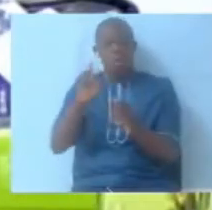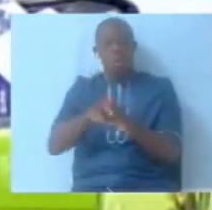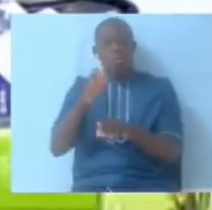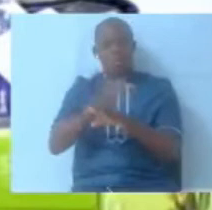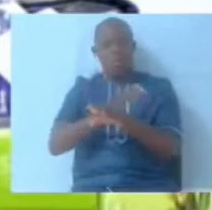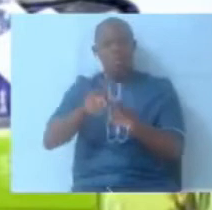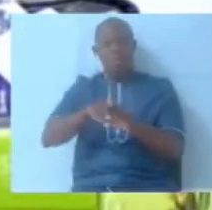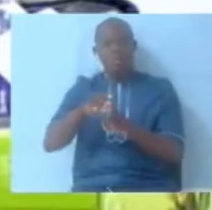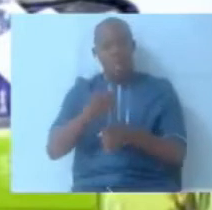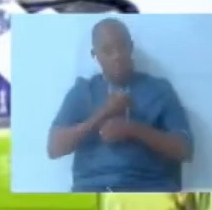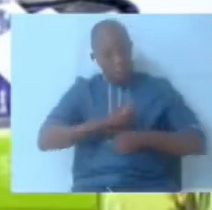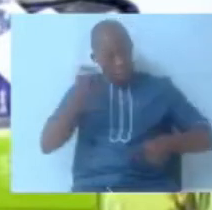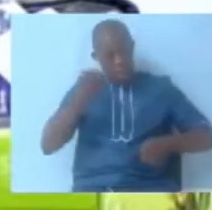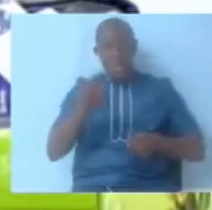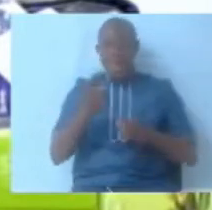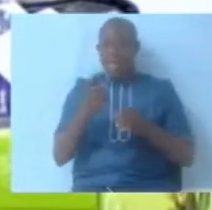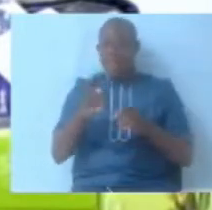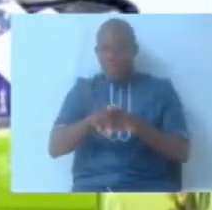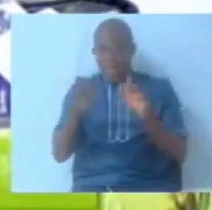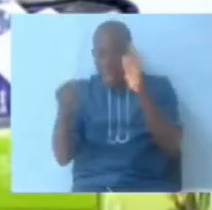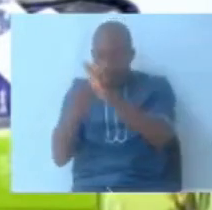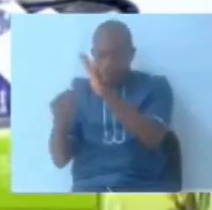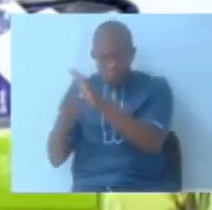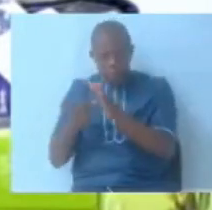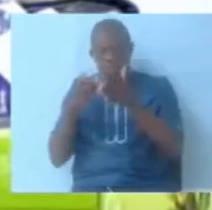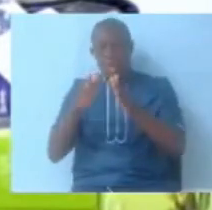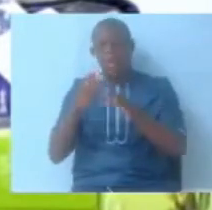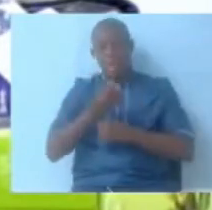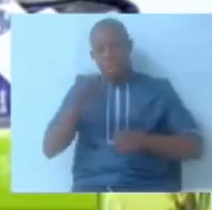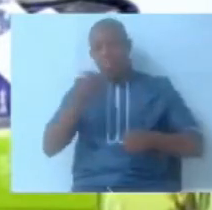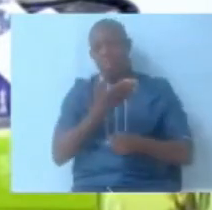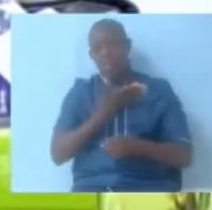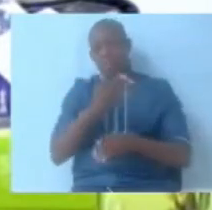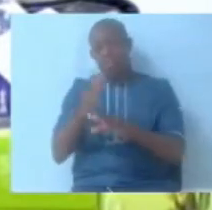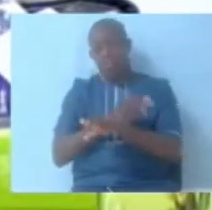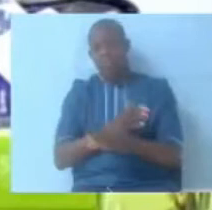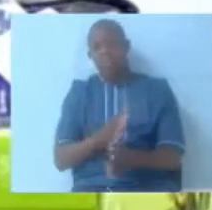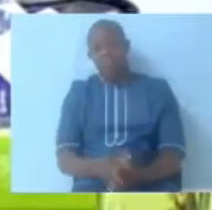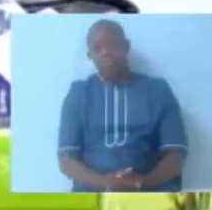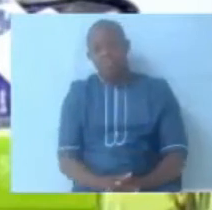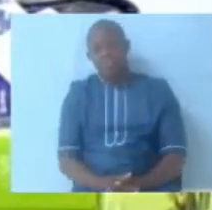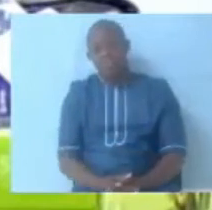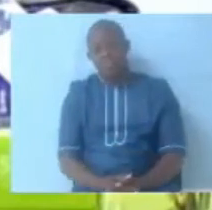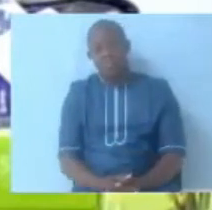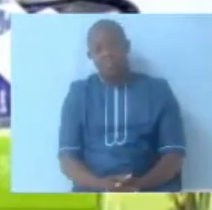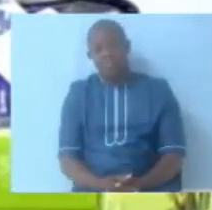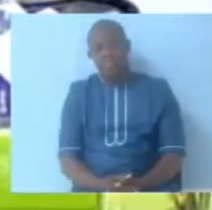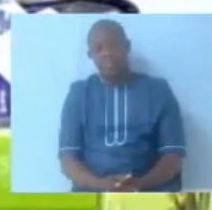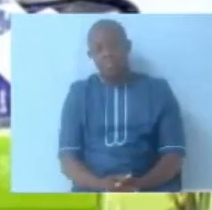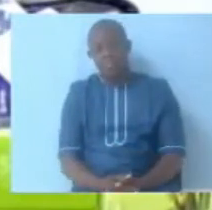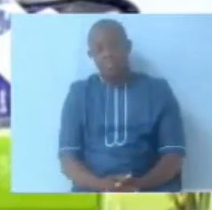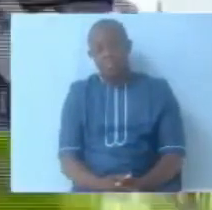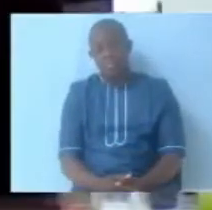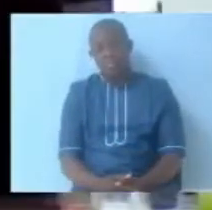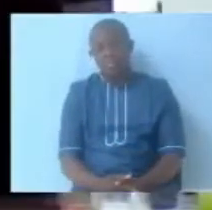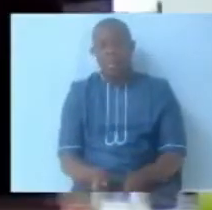balambaya jorangol manna de. Misal kama ningere wol keta wala balambaya ke fankanta jorangol manna ni wol manna. Combat ready. Kidol le nata.